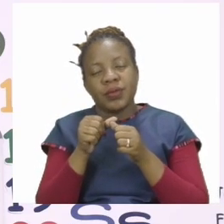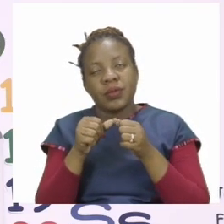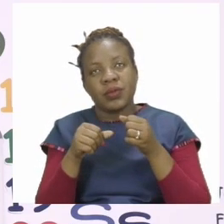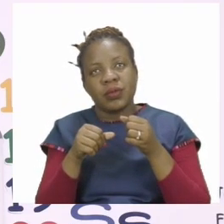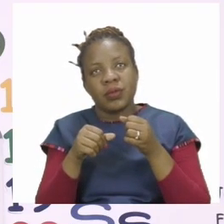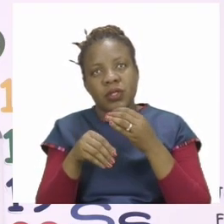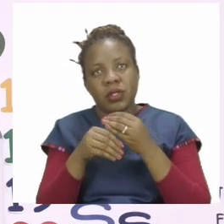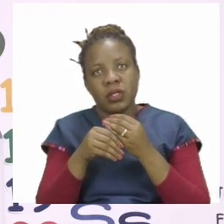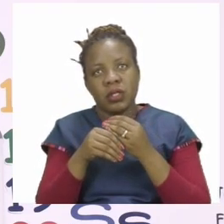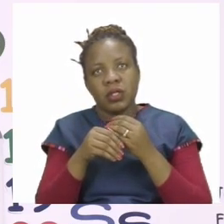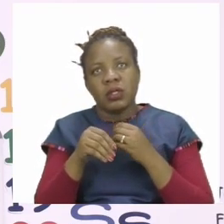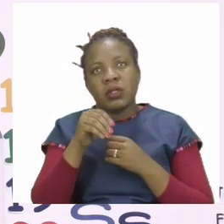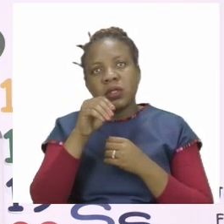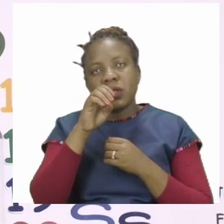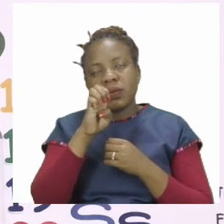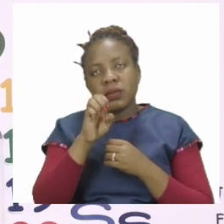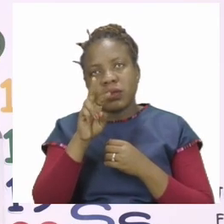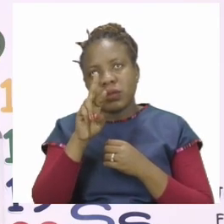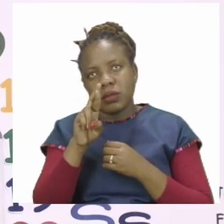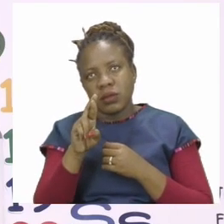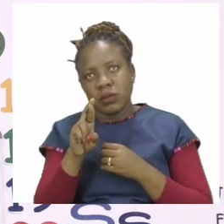ER or